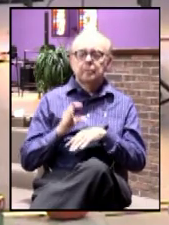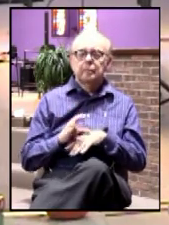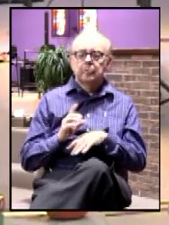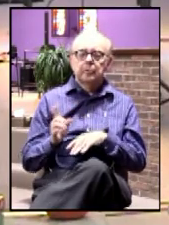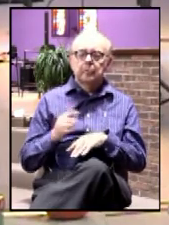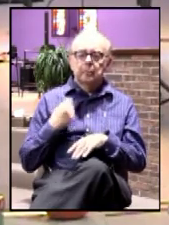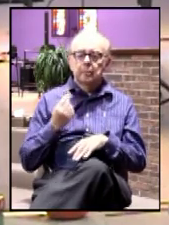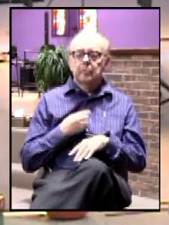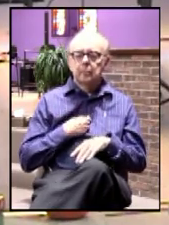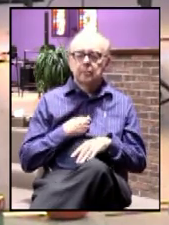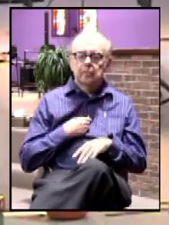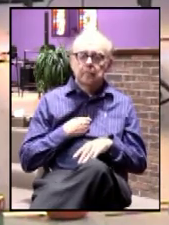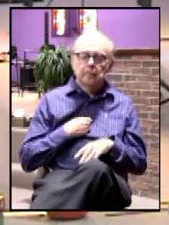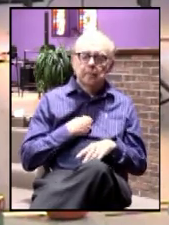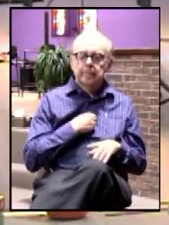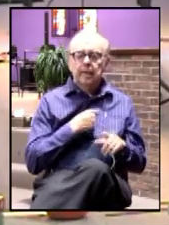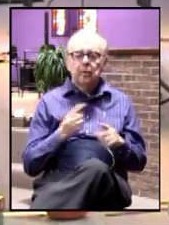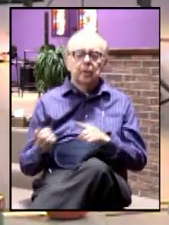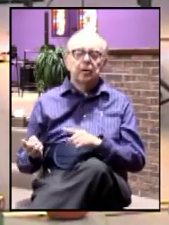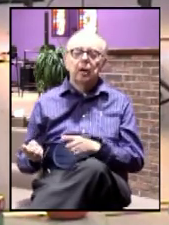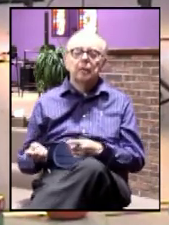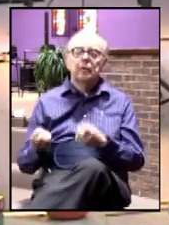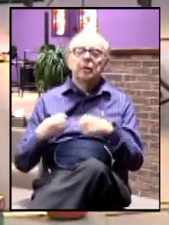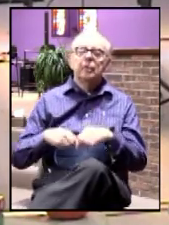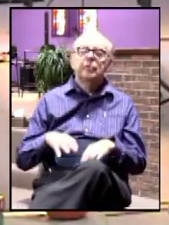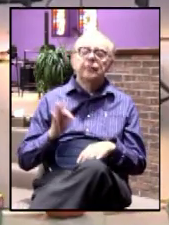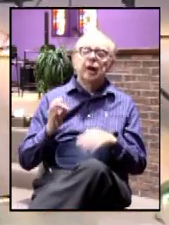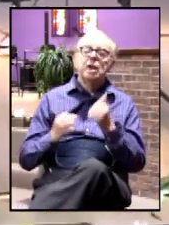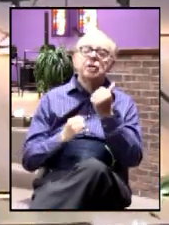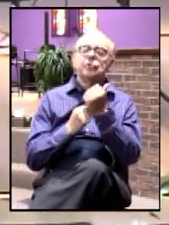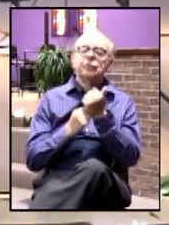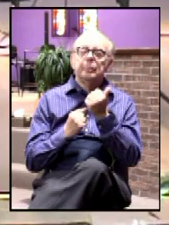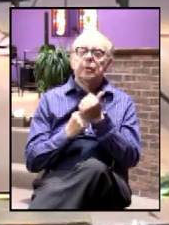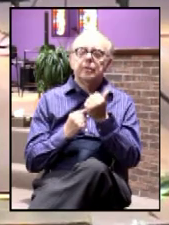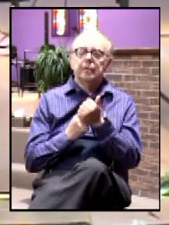church is where we come to find support.